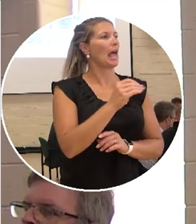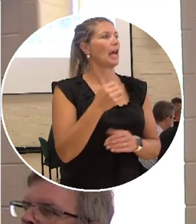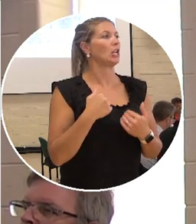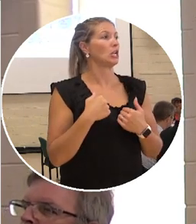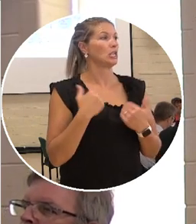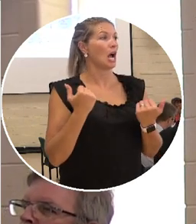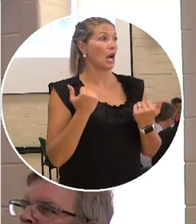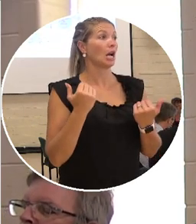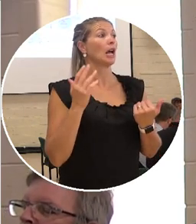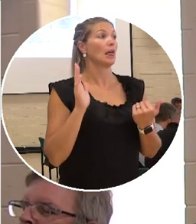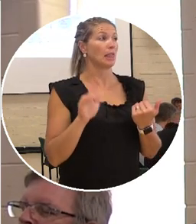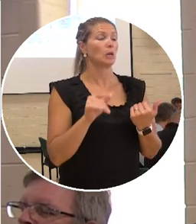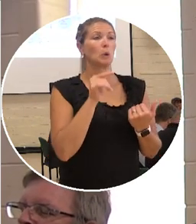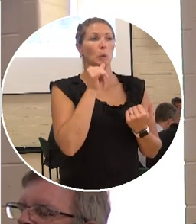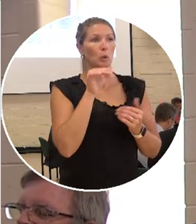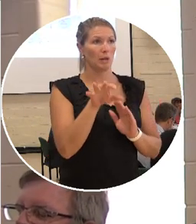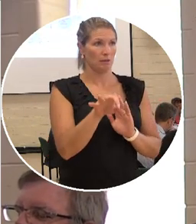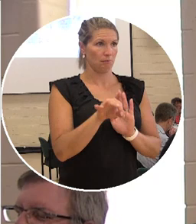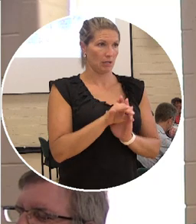highest rank.